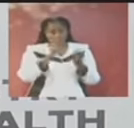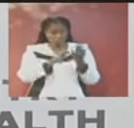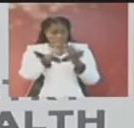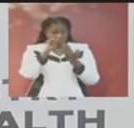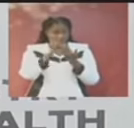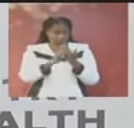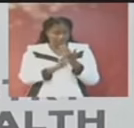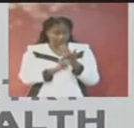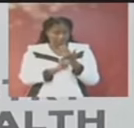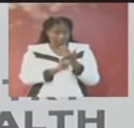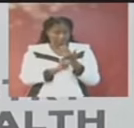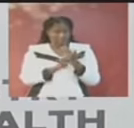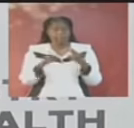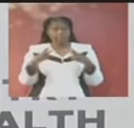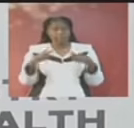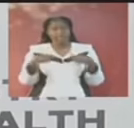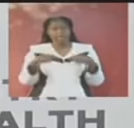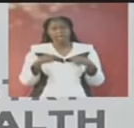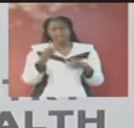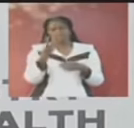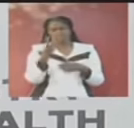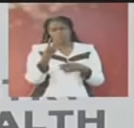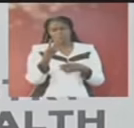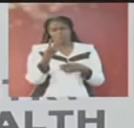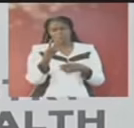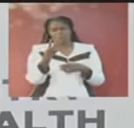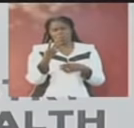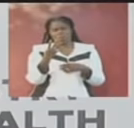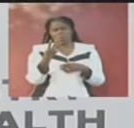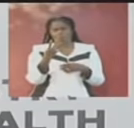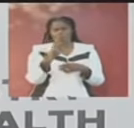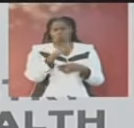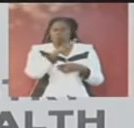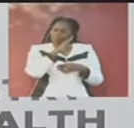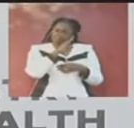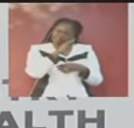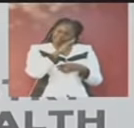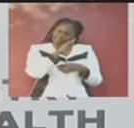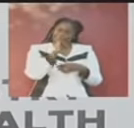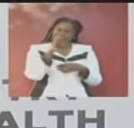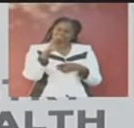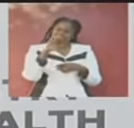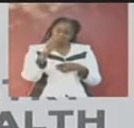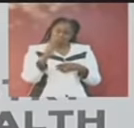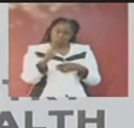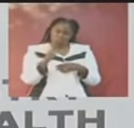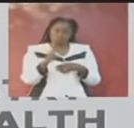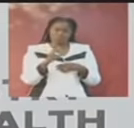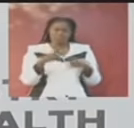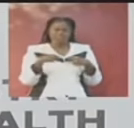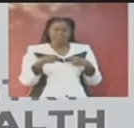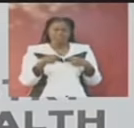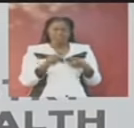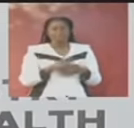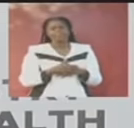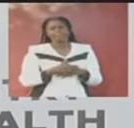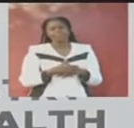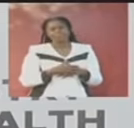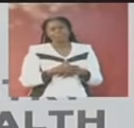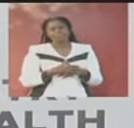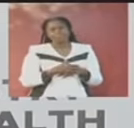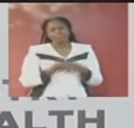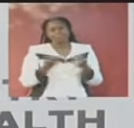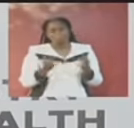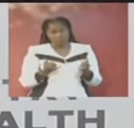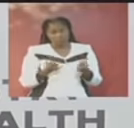patients out of a total of 38 ICU beds within our parallel healthcare system. This was broken down as